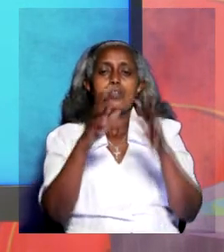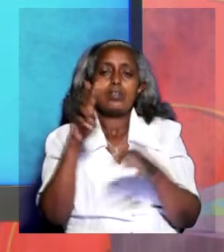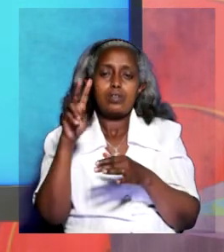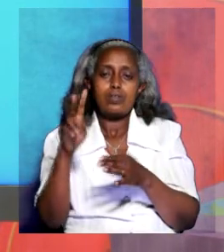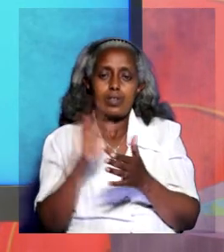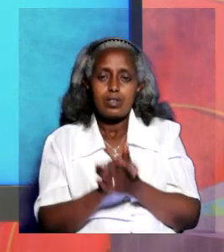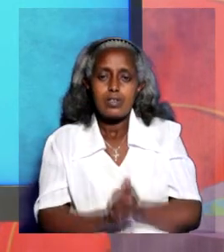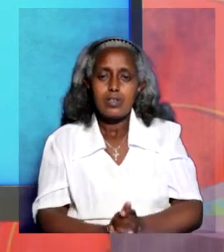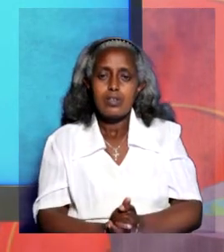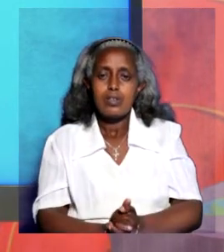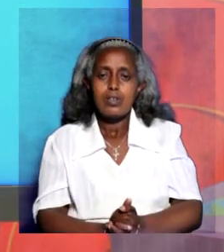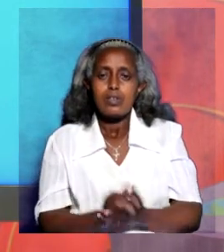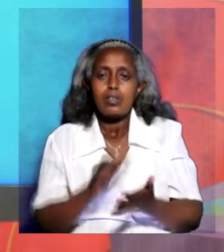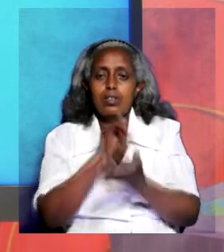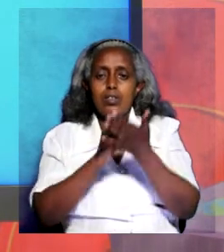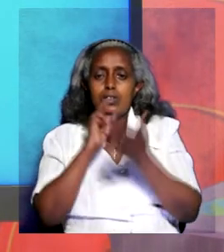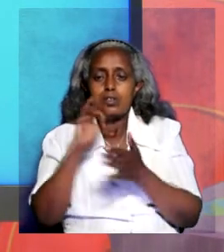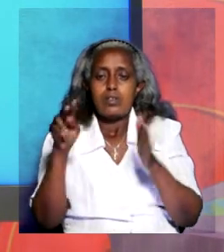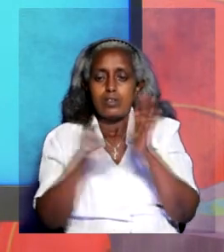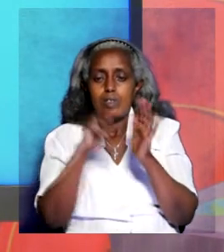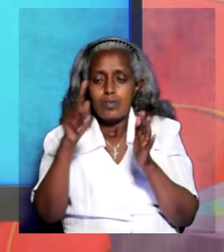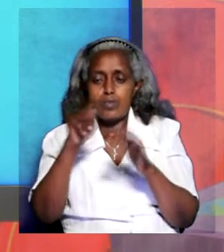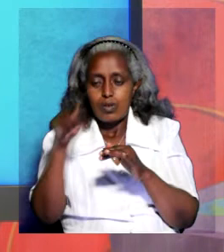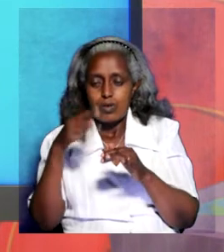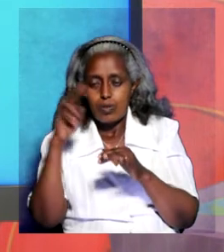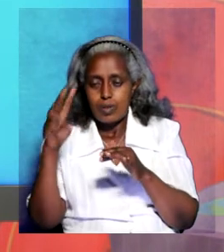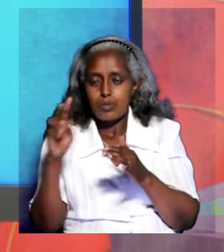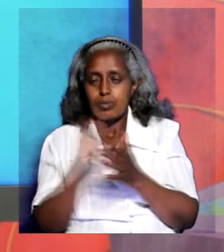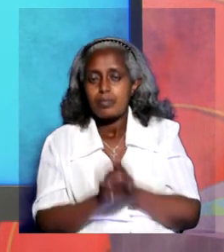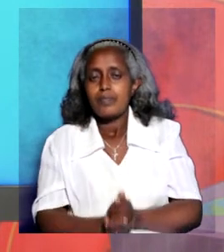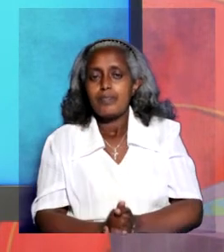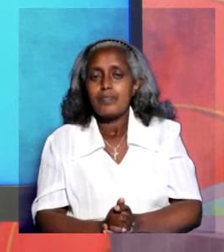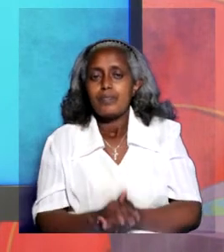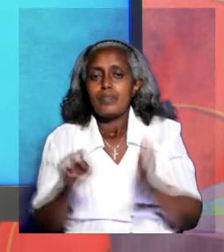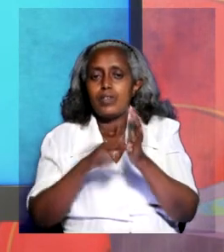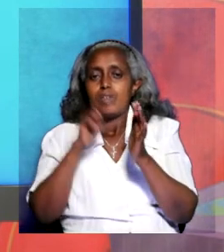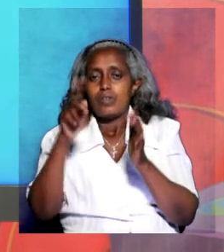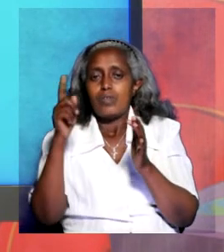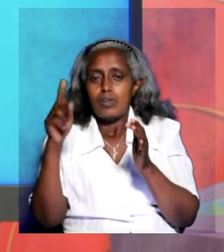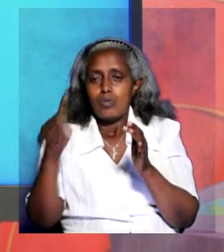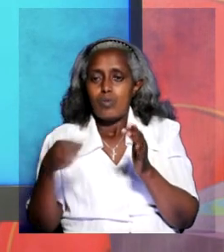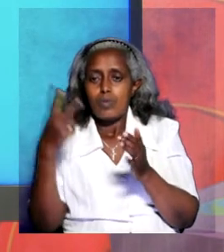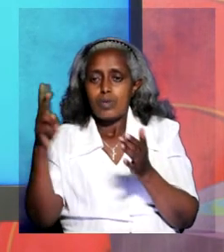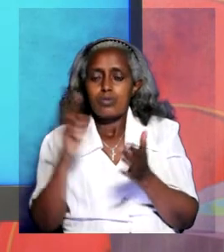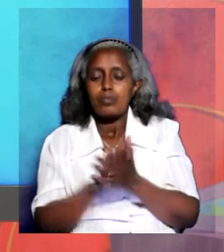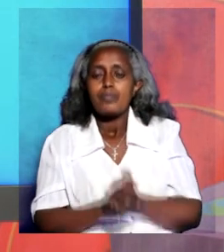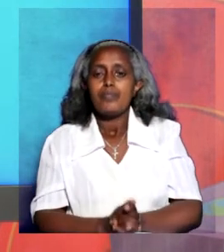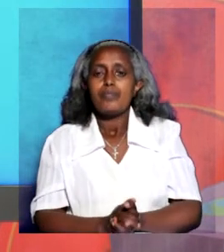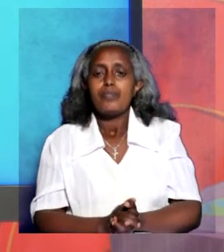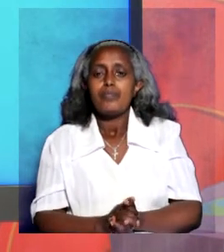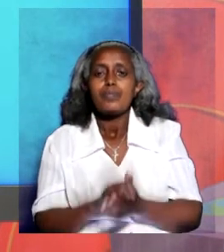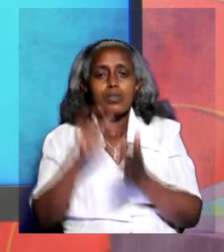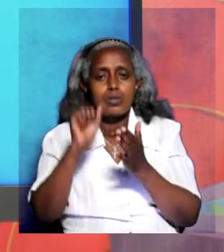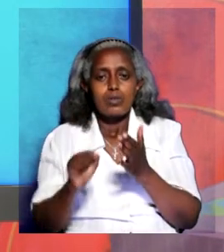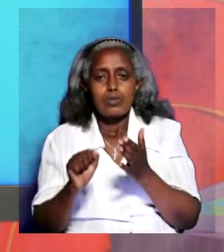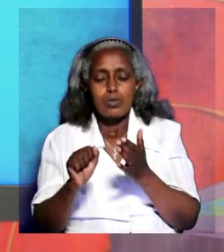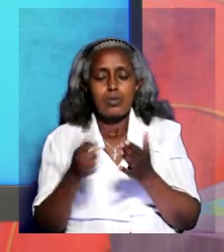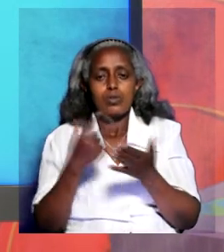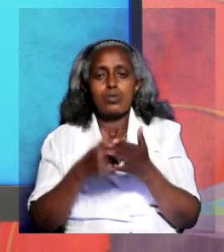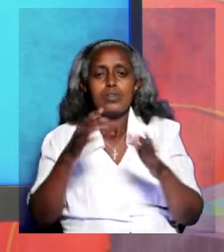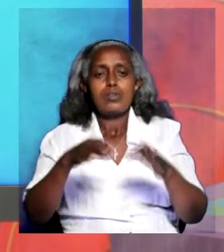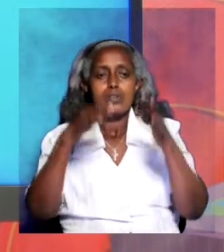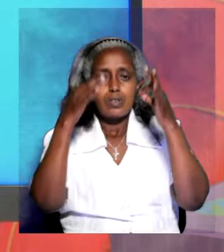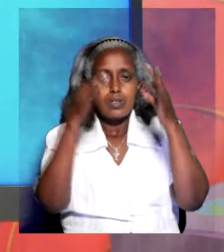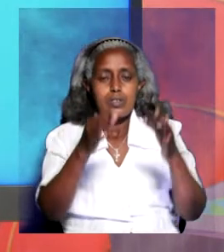vector. It is negative 1,2. Negative 1,2. So, when you